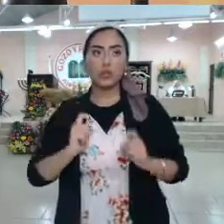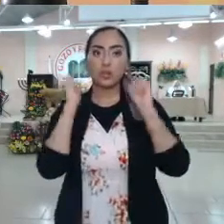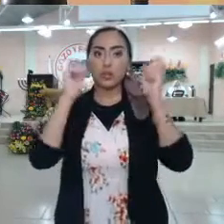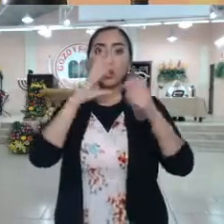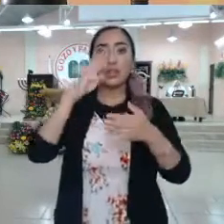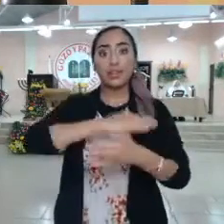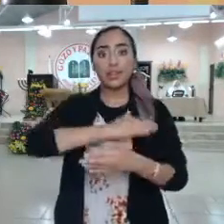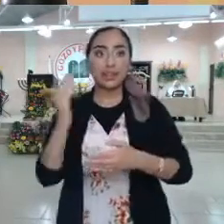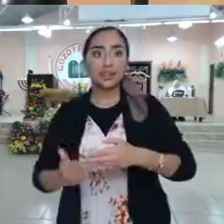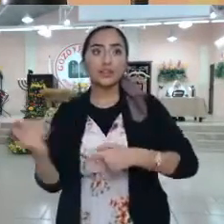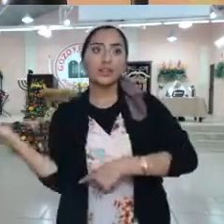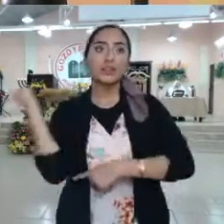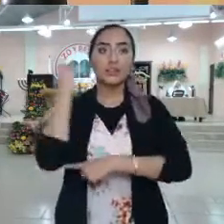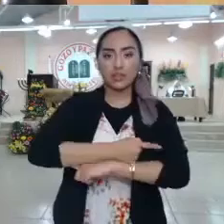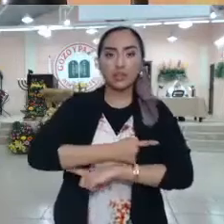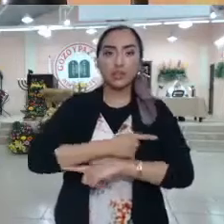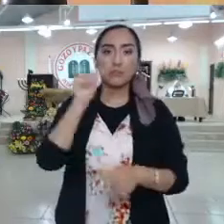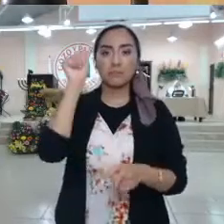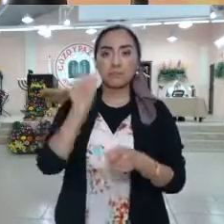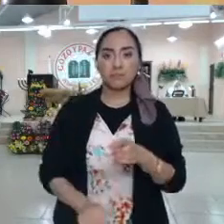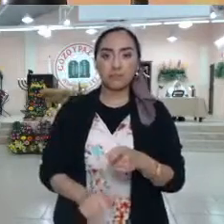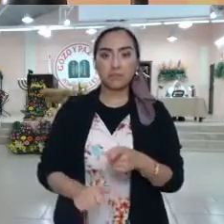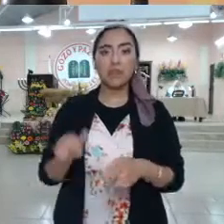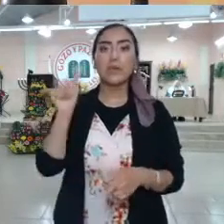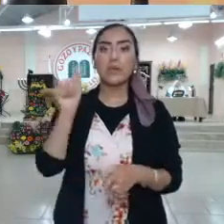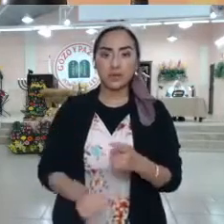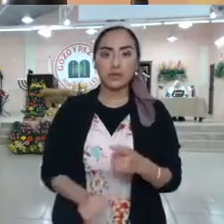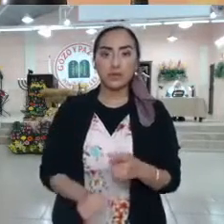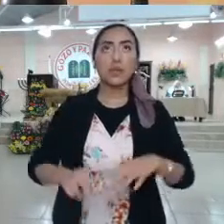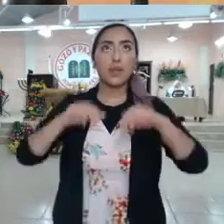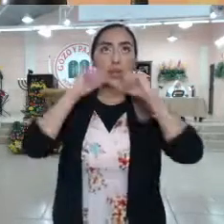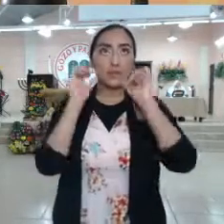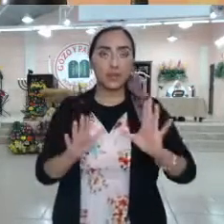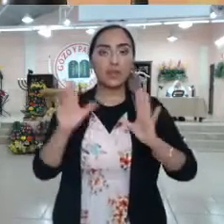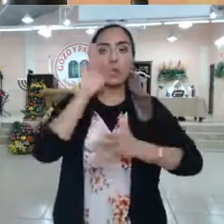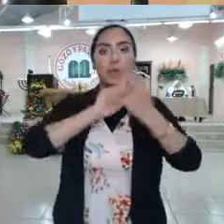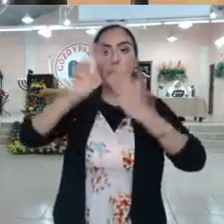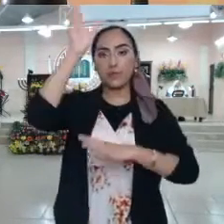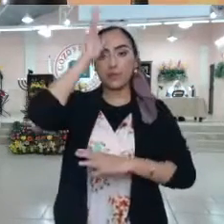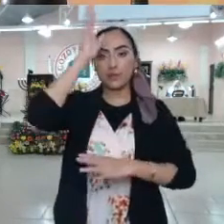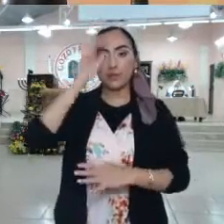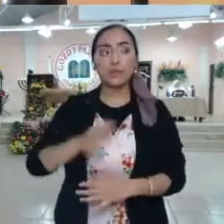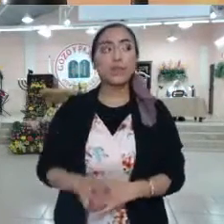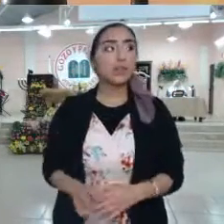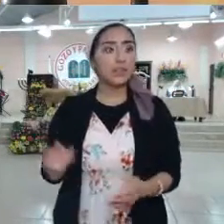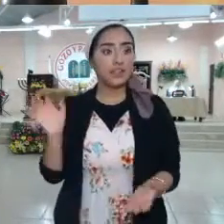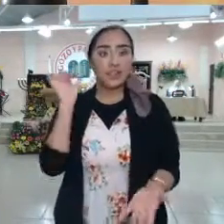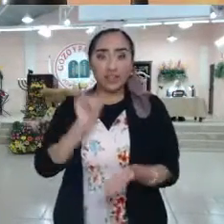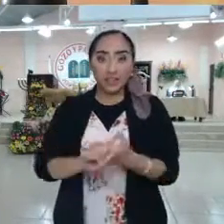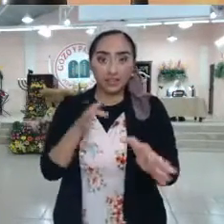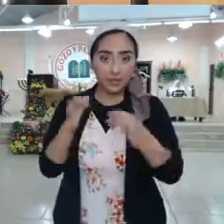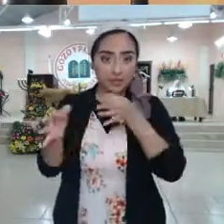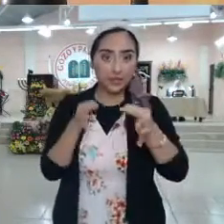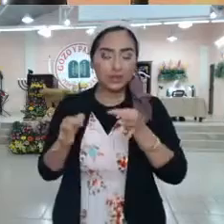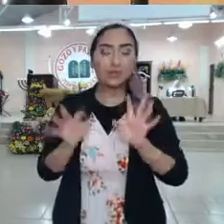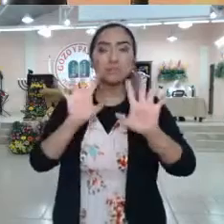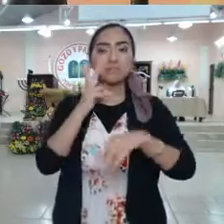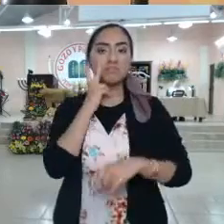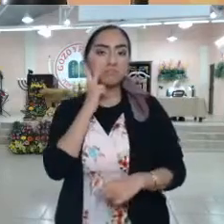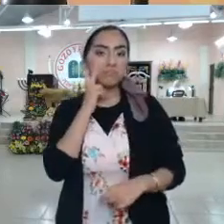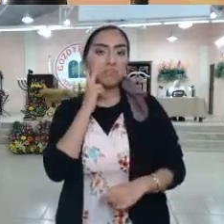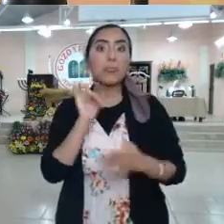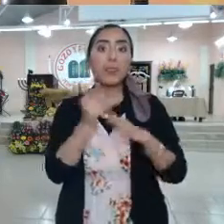day. And the last day, He is circumcised, the Brit Milah. Blessed is the Avakadosh. That